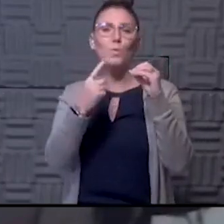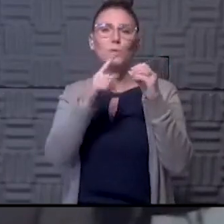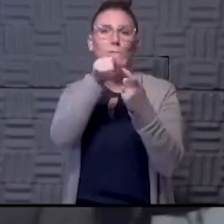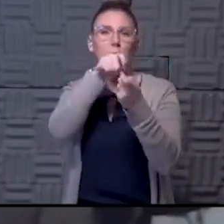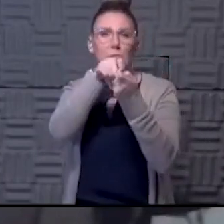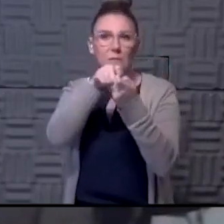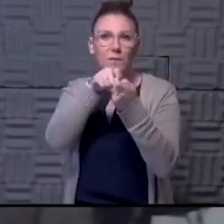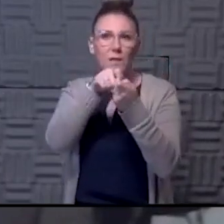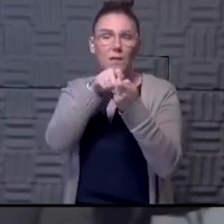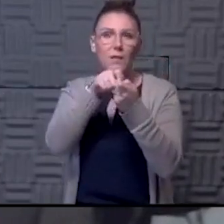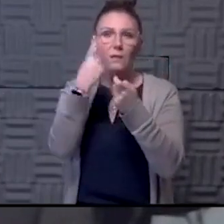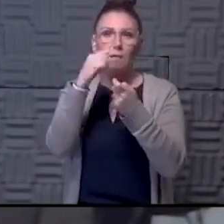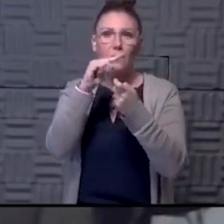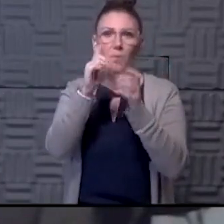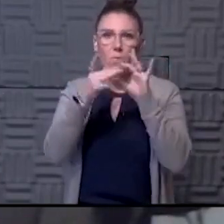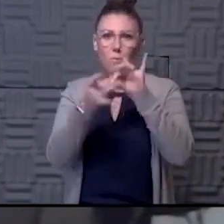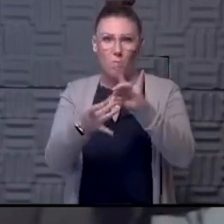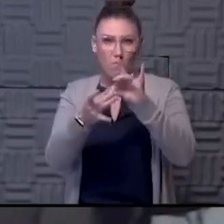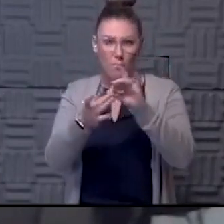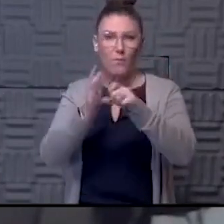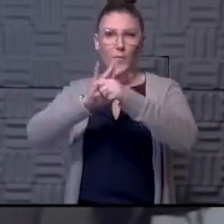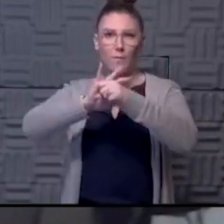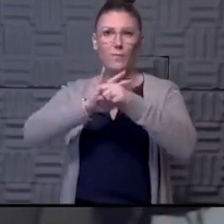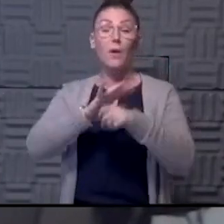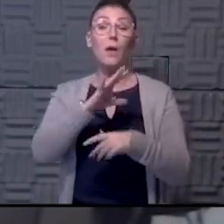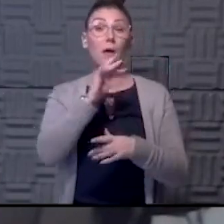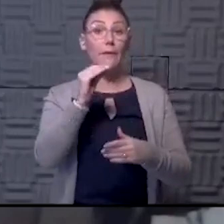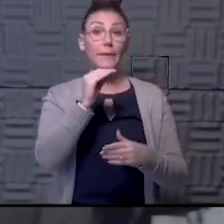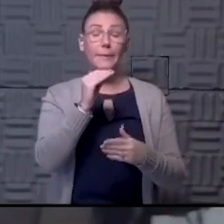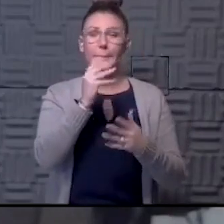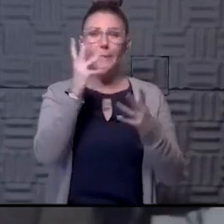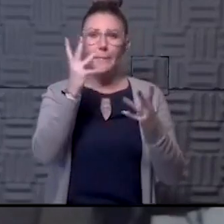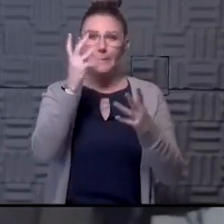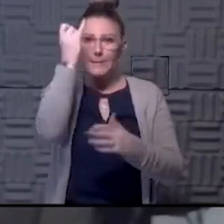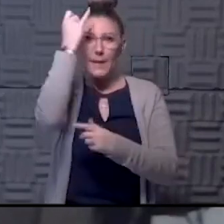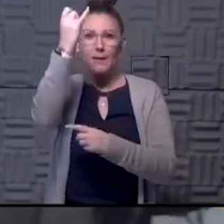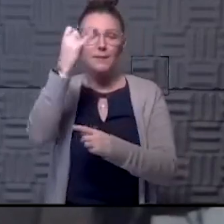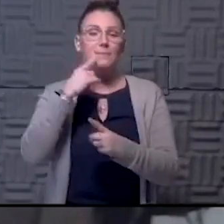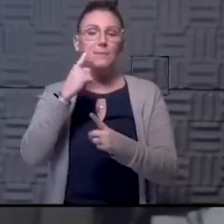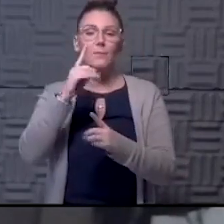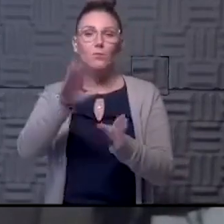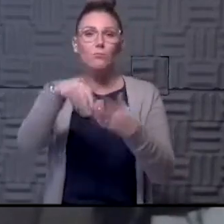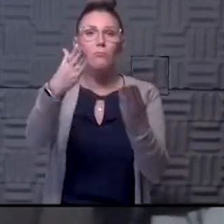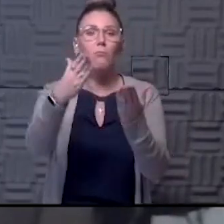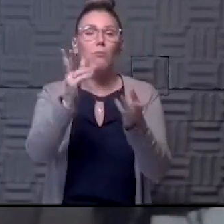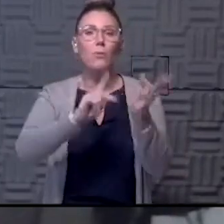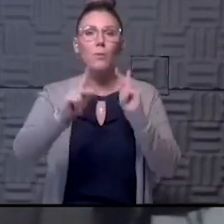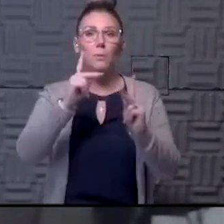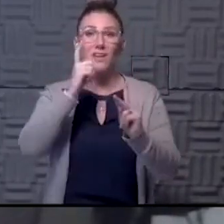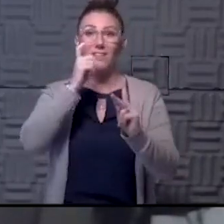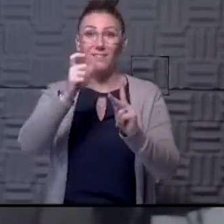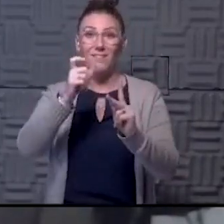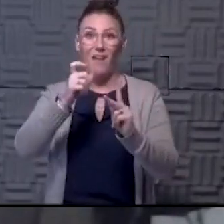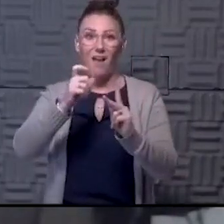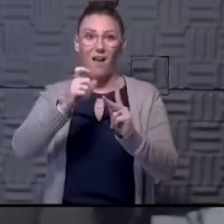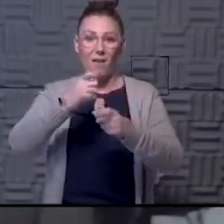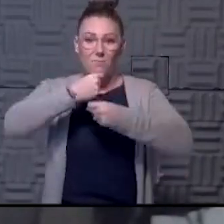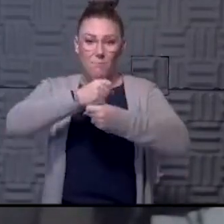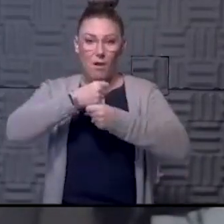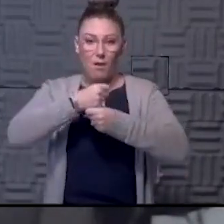the virus. And the idea is, if you get these to people that aren't generating their own antibody response